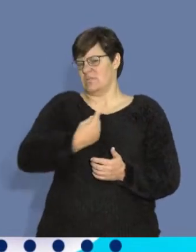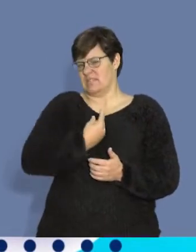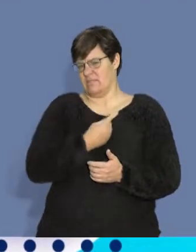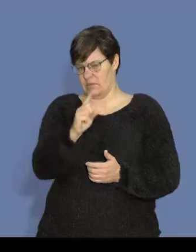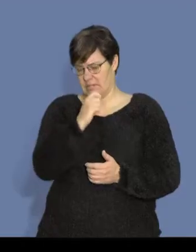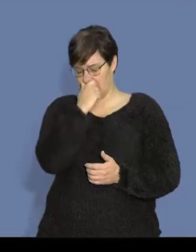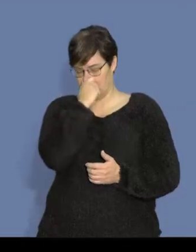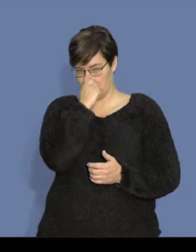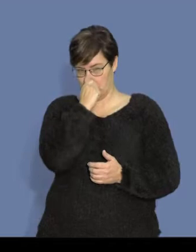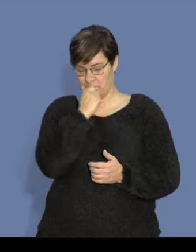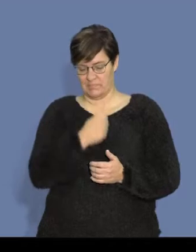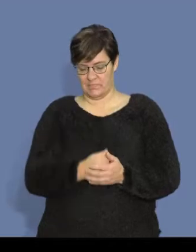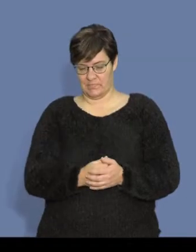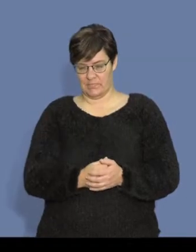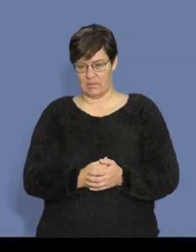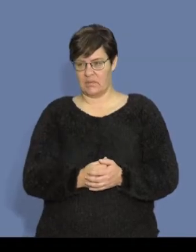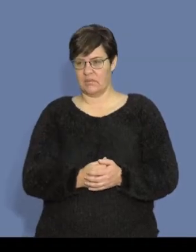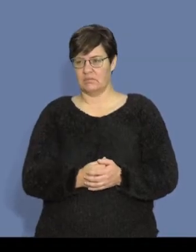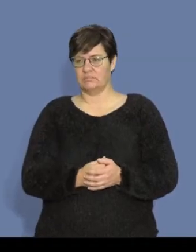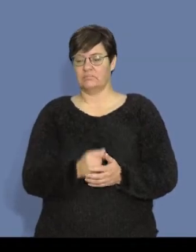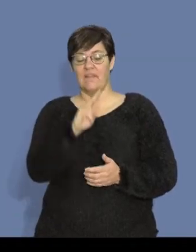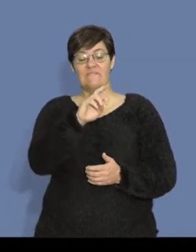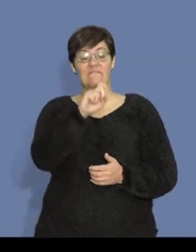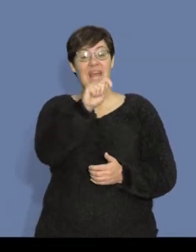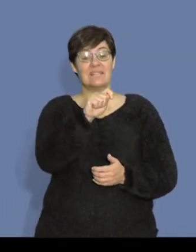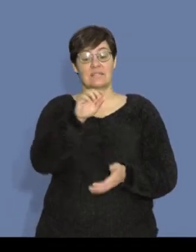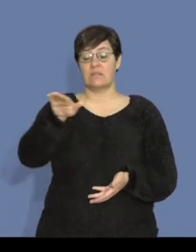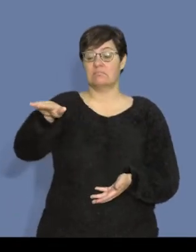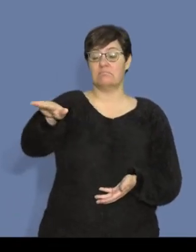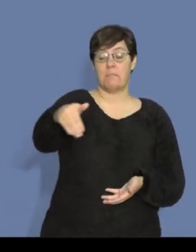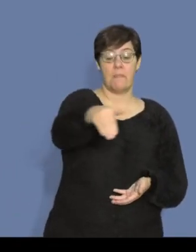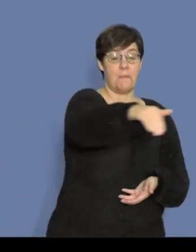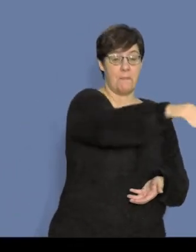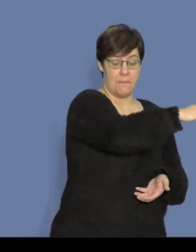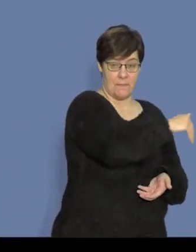question. Is the collection of VAT